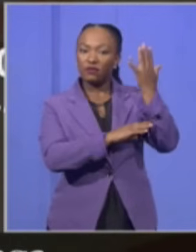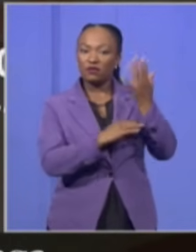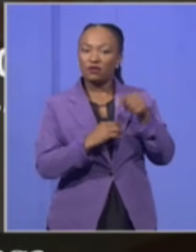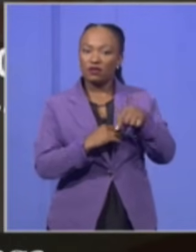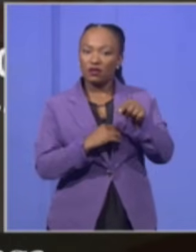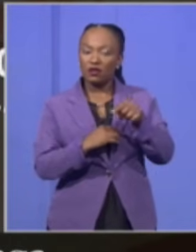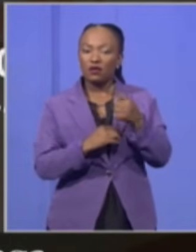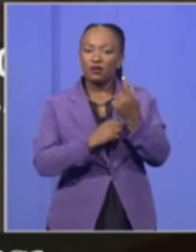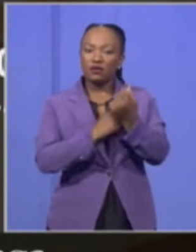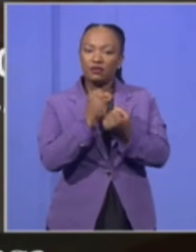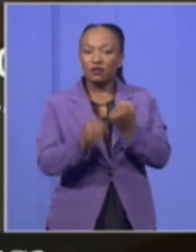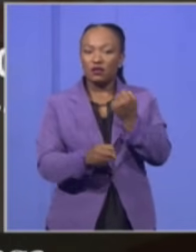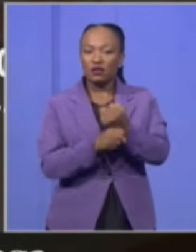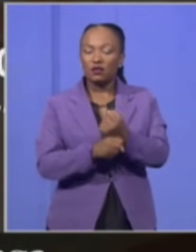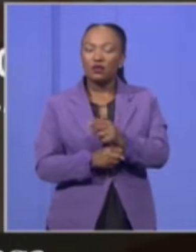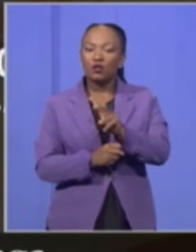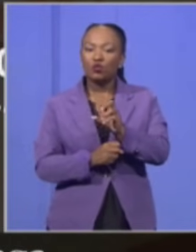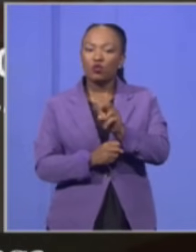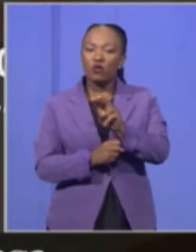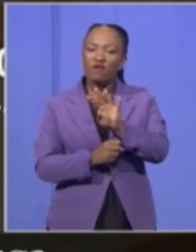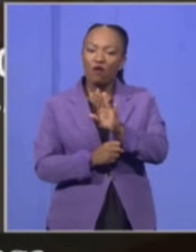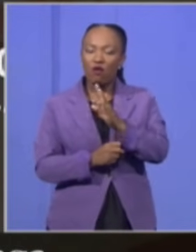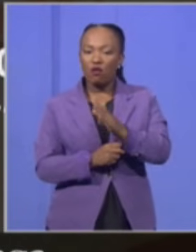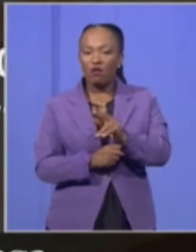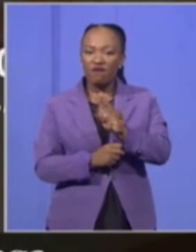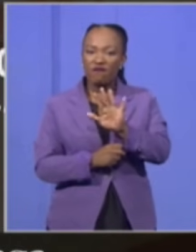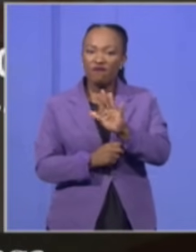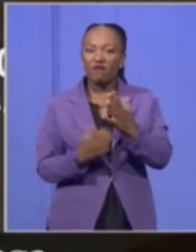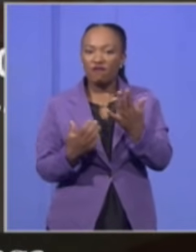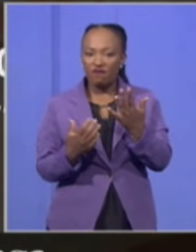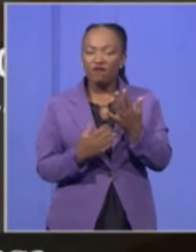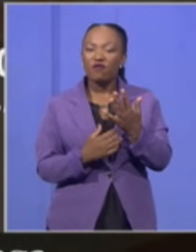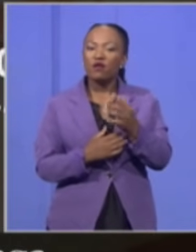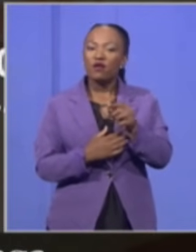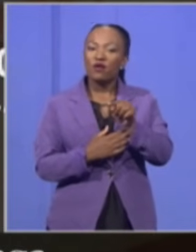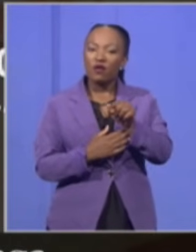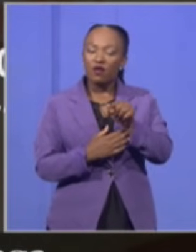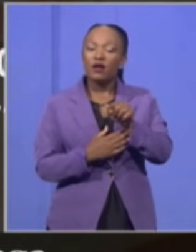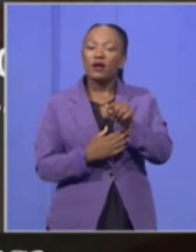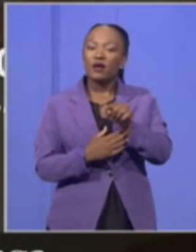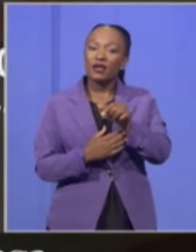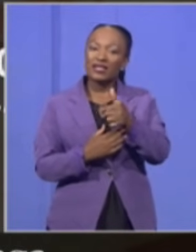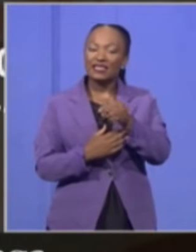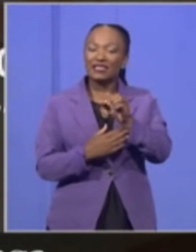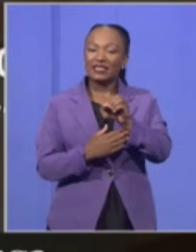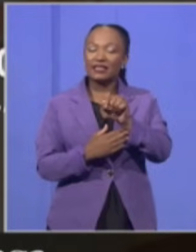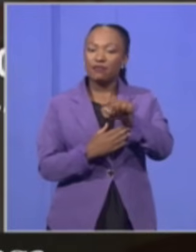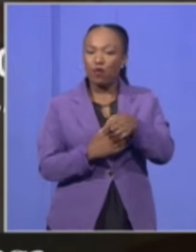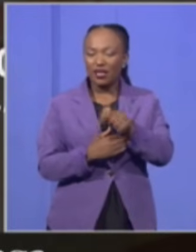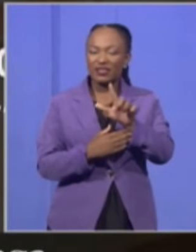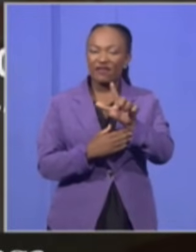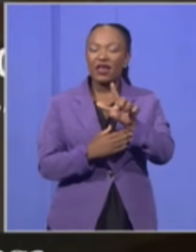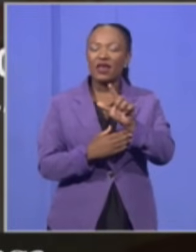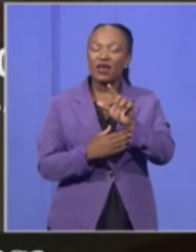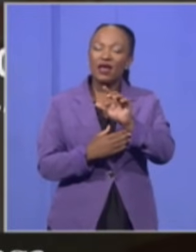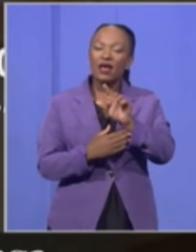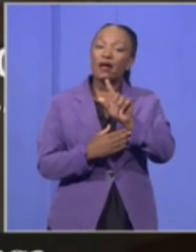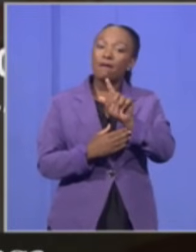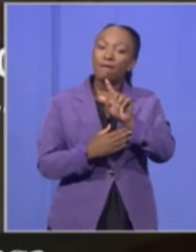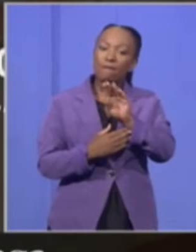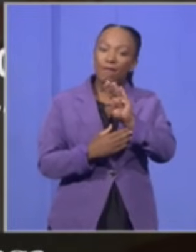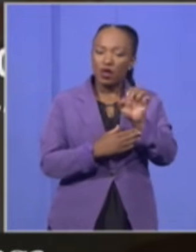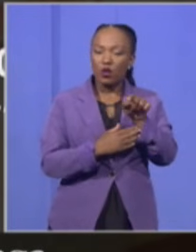wa ditšhelete wa 2024-2025 ke diranta tše dibilione tše 10.7. Ditshenyagalelo tša mmušo di